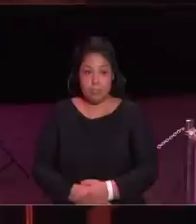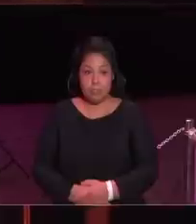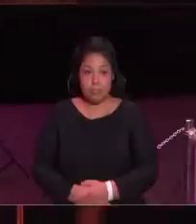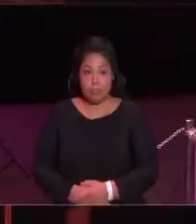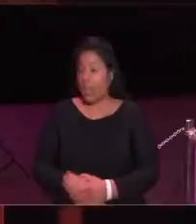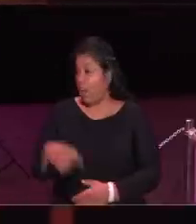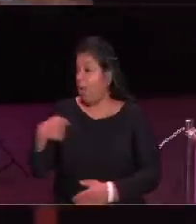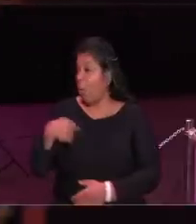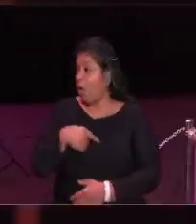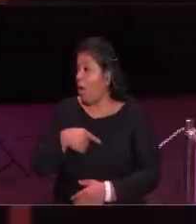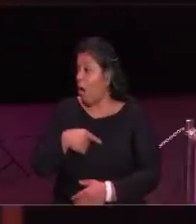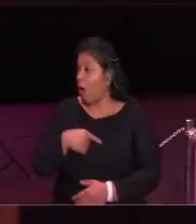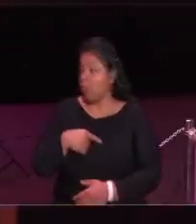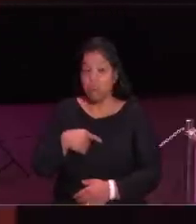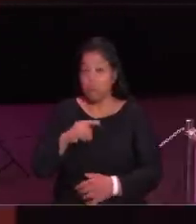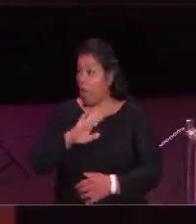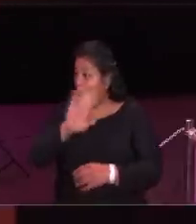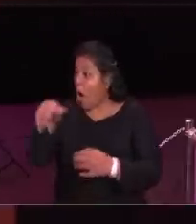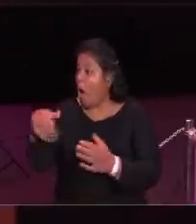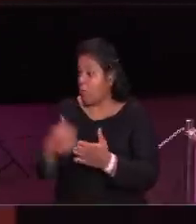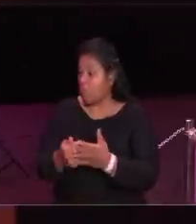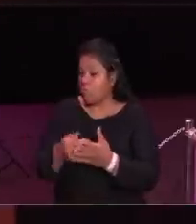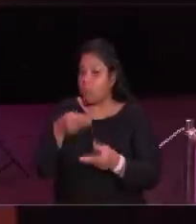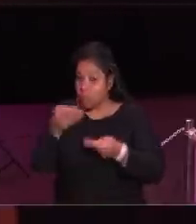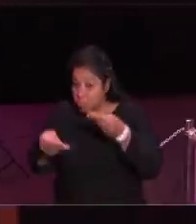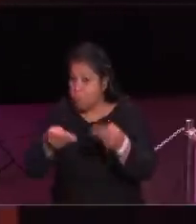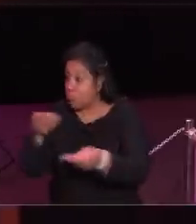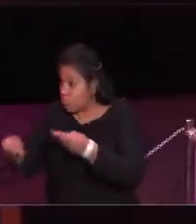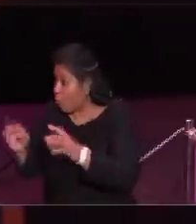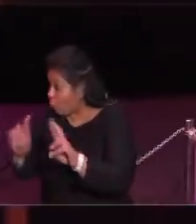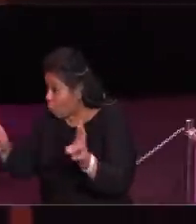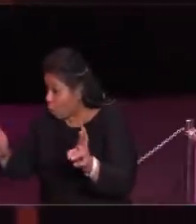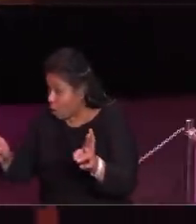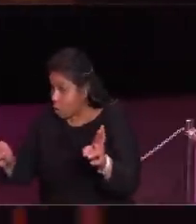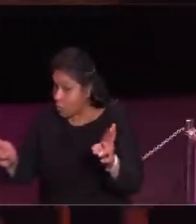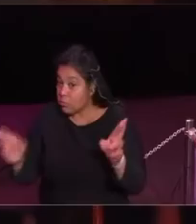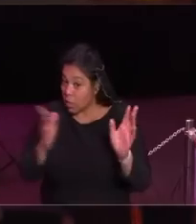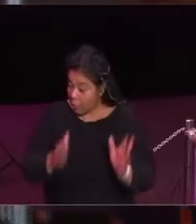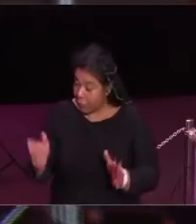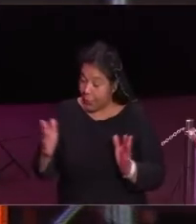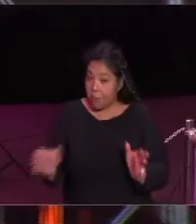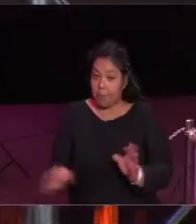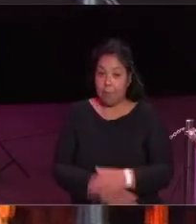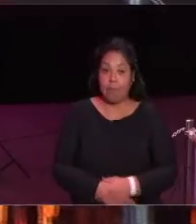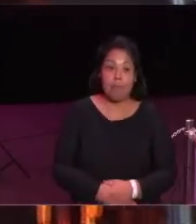We all gonna give tonight. Hermano, prepárese porque todos vamos a dar en esta noche.